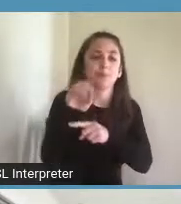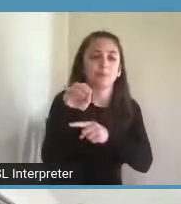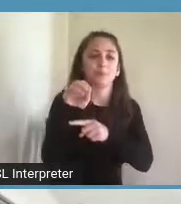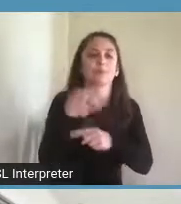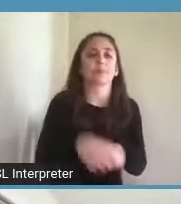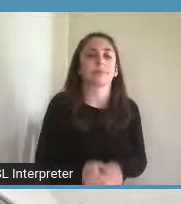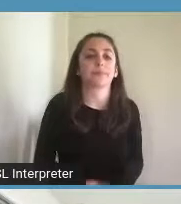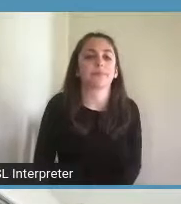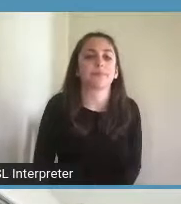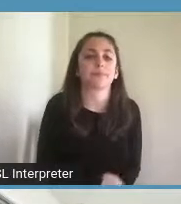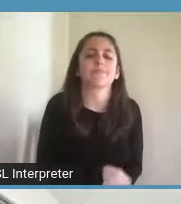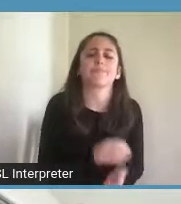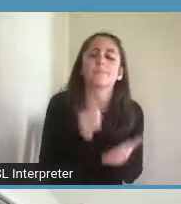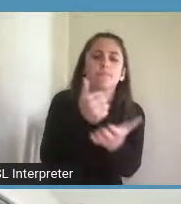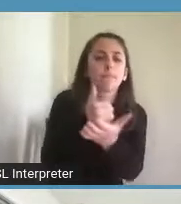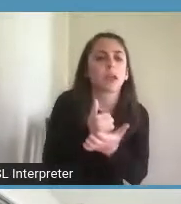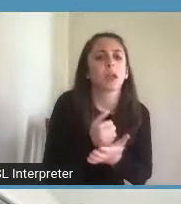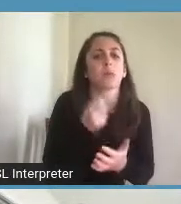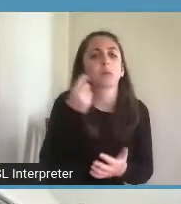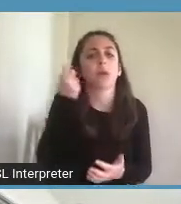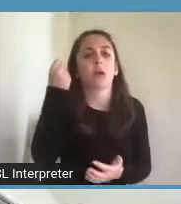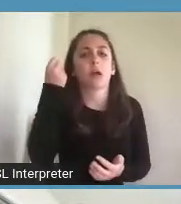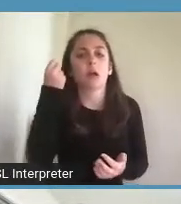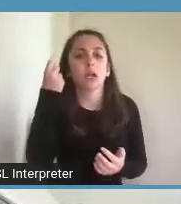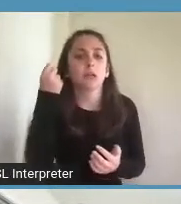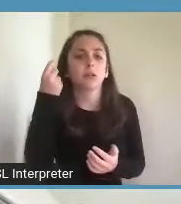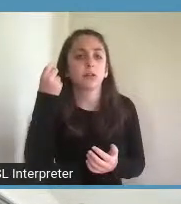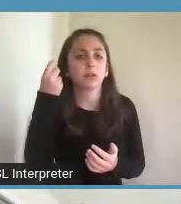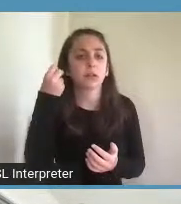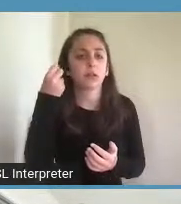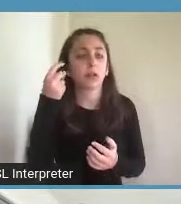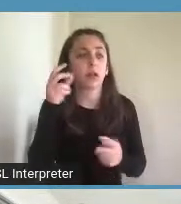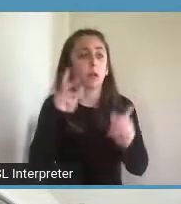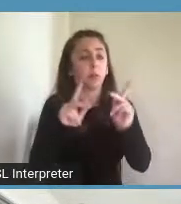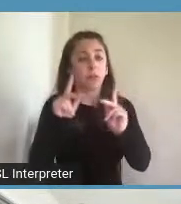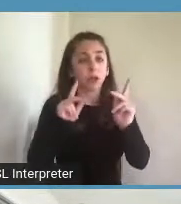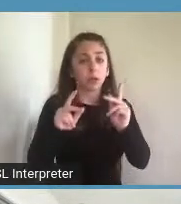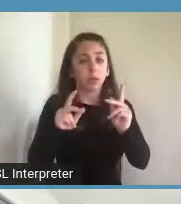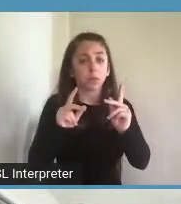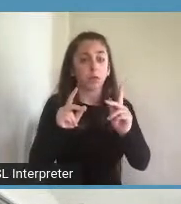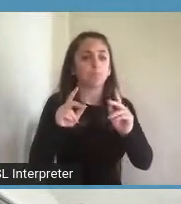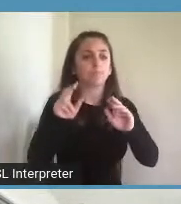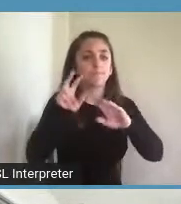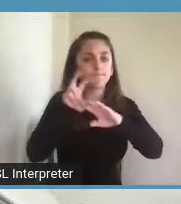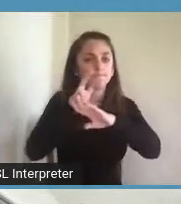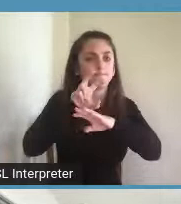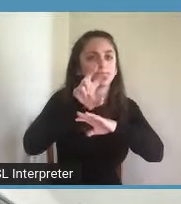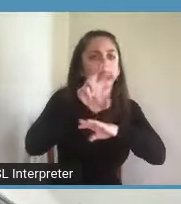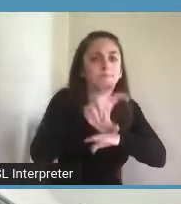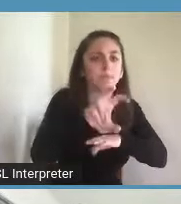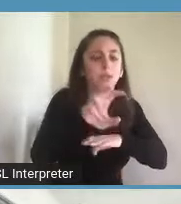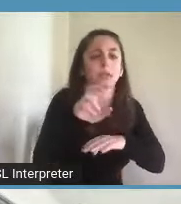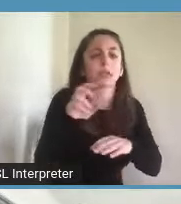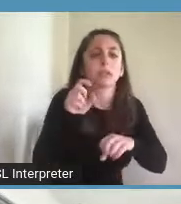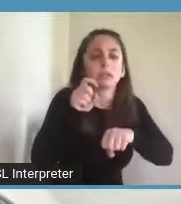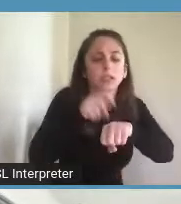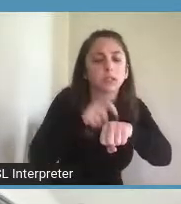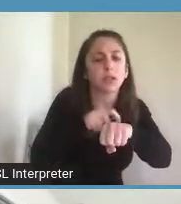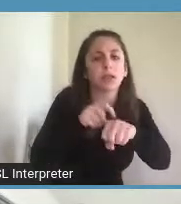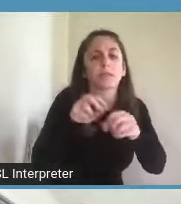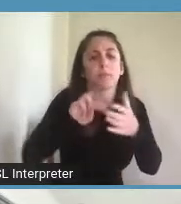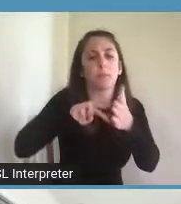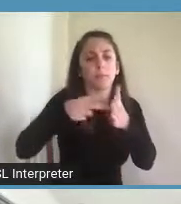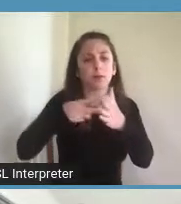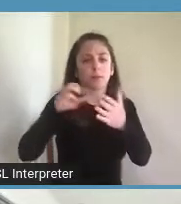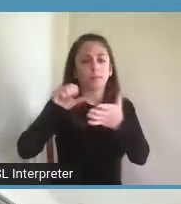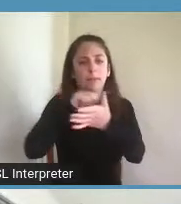And so this helps me understand where are people spending the most time in terms of the pages on my website that are most